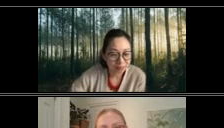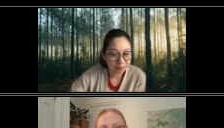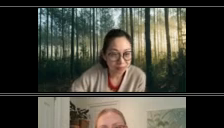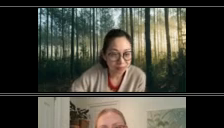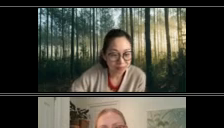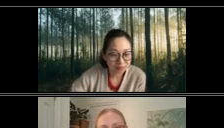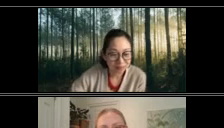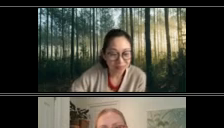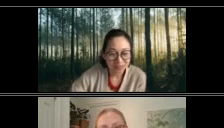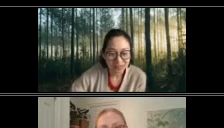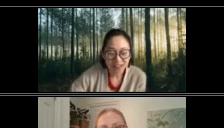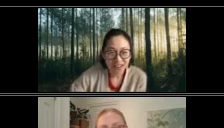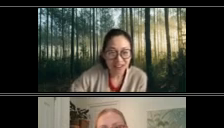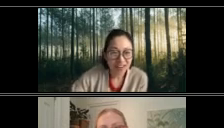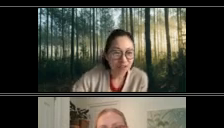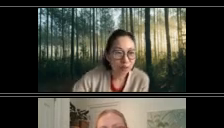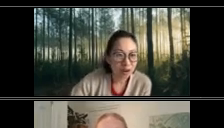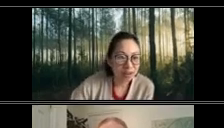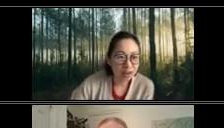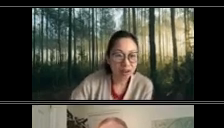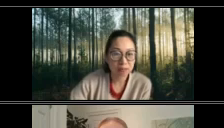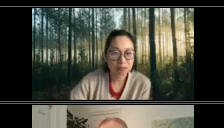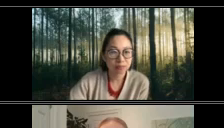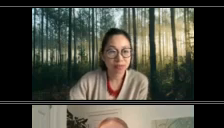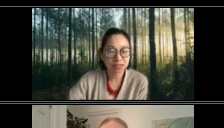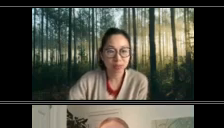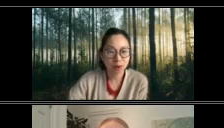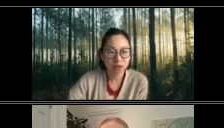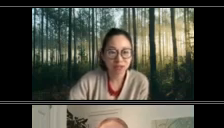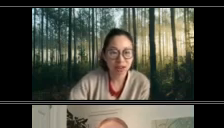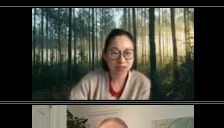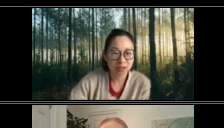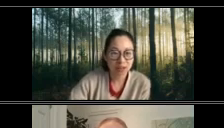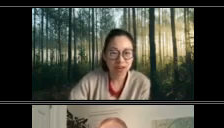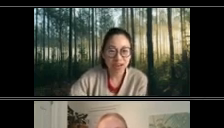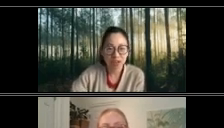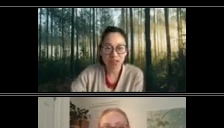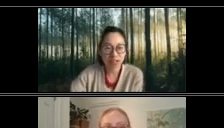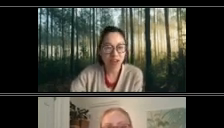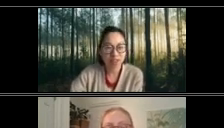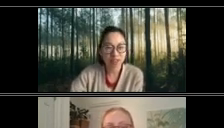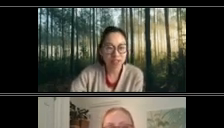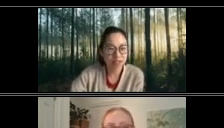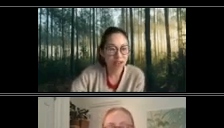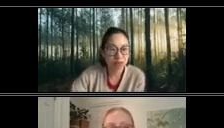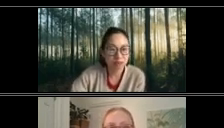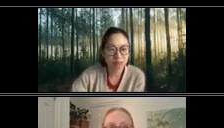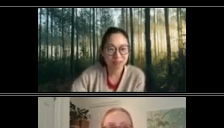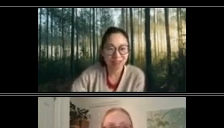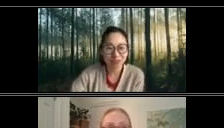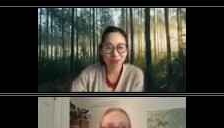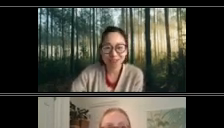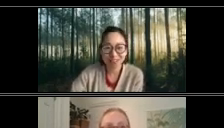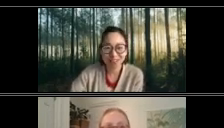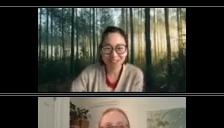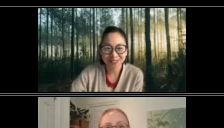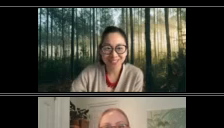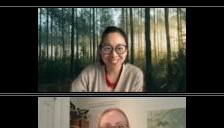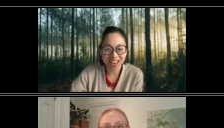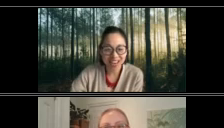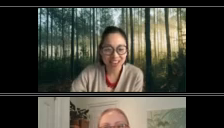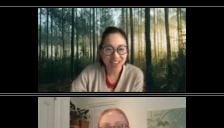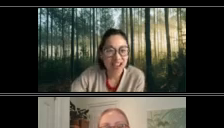Poe? Hey everyone, this is Po Chi Feng from the National Sea Grant Office. Thank you for being here